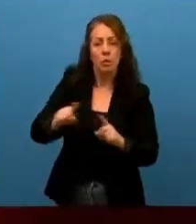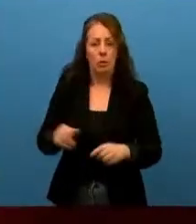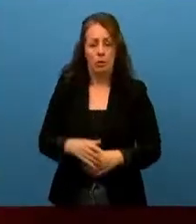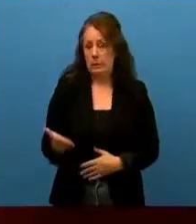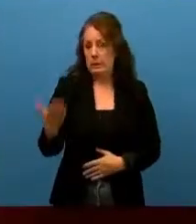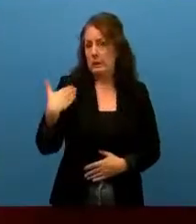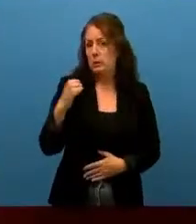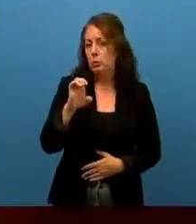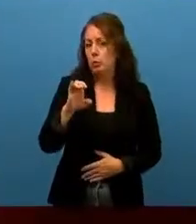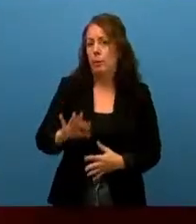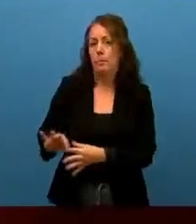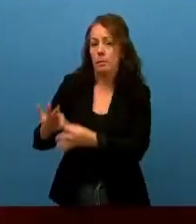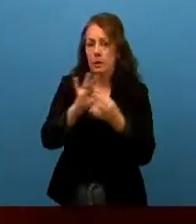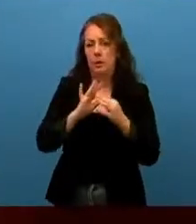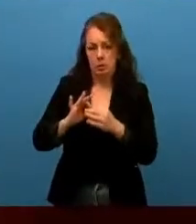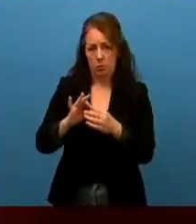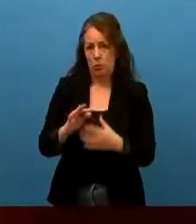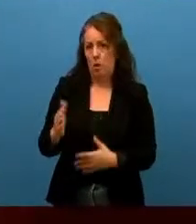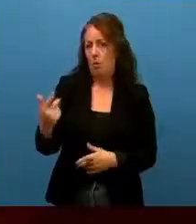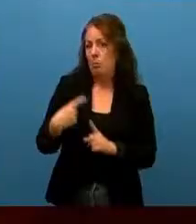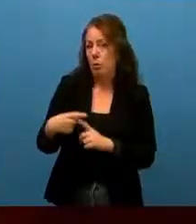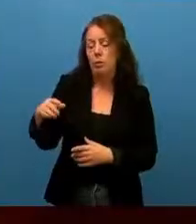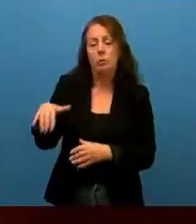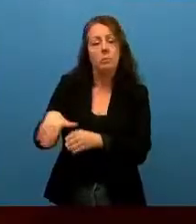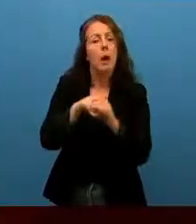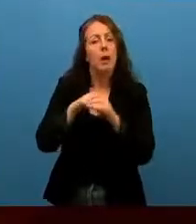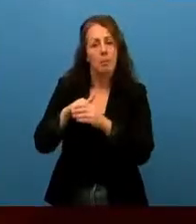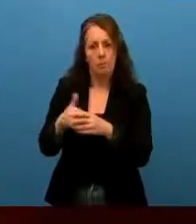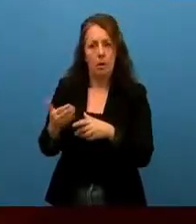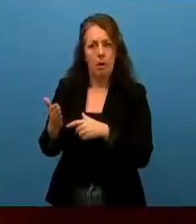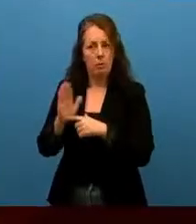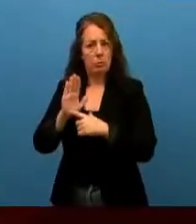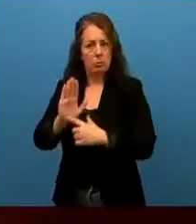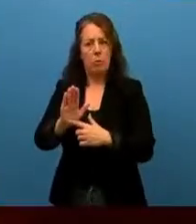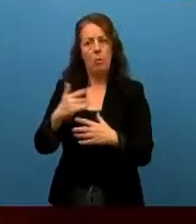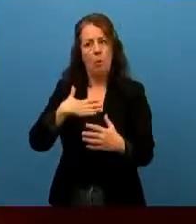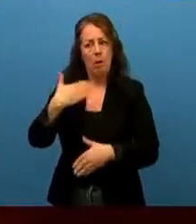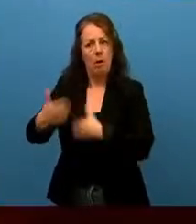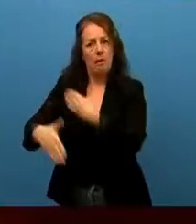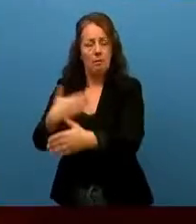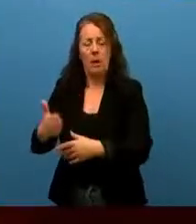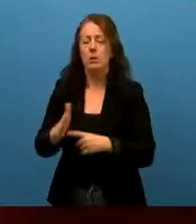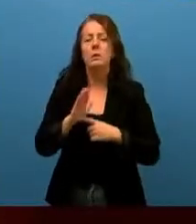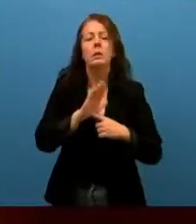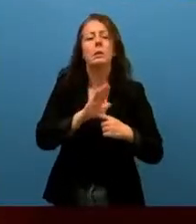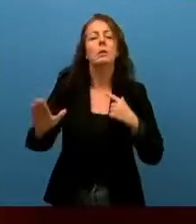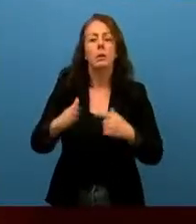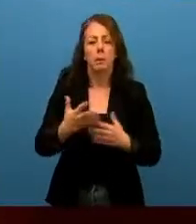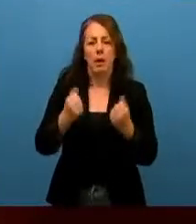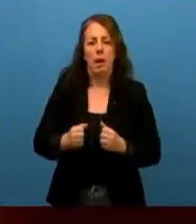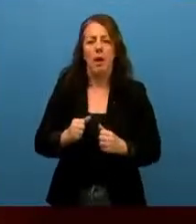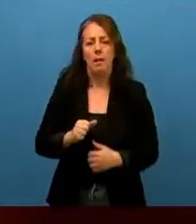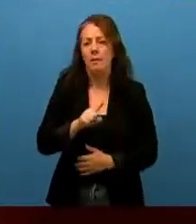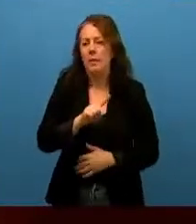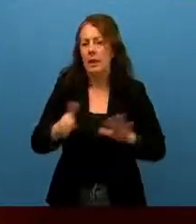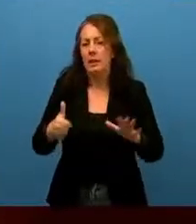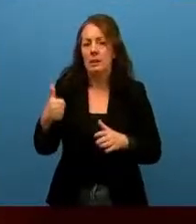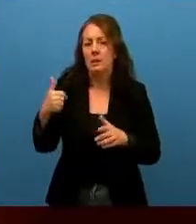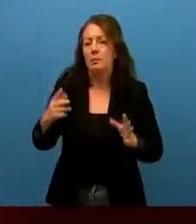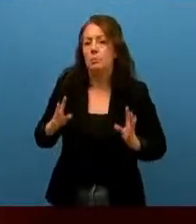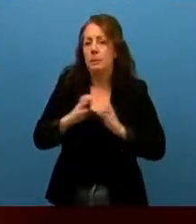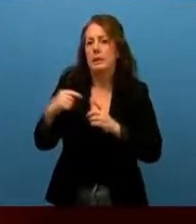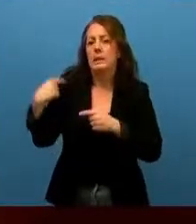commitment to advance the rights of indigenous peoples, for instance, at the 16th meeting of the Conference of the Parties to the Convention